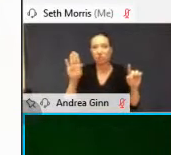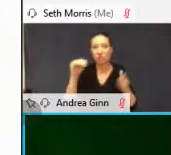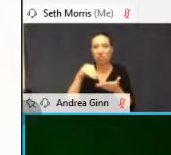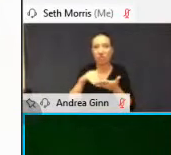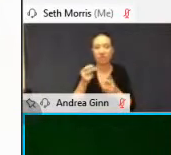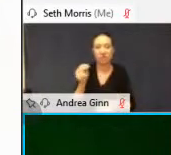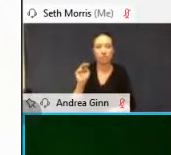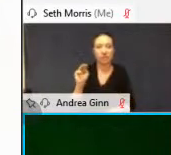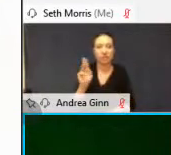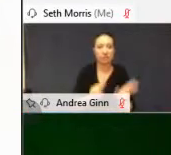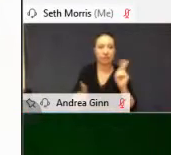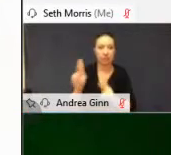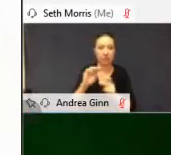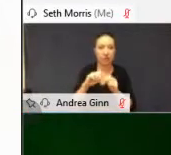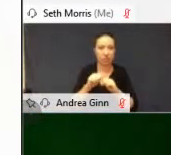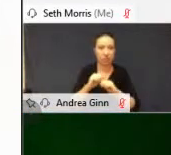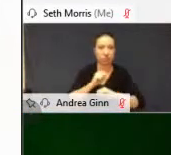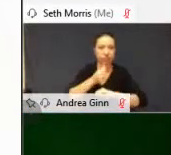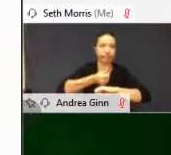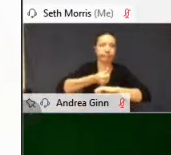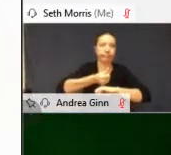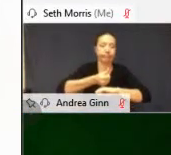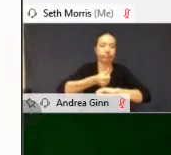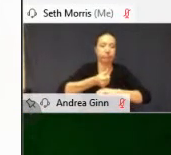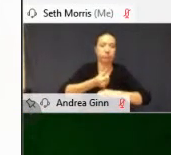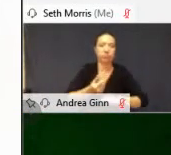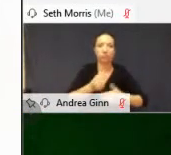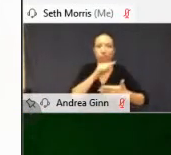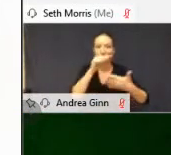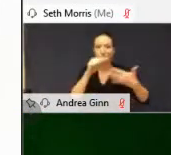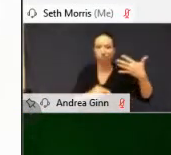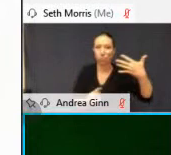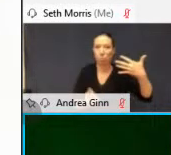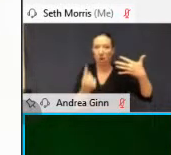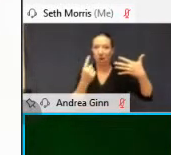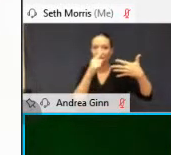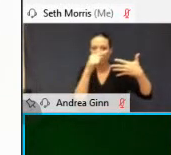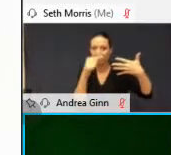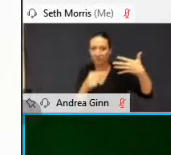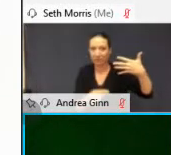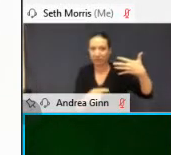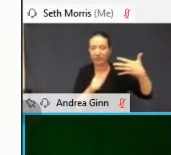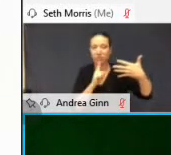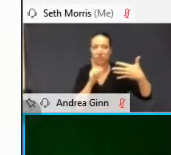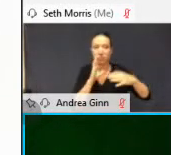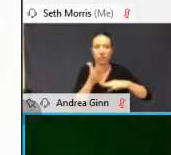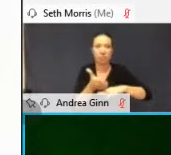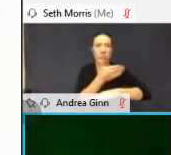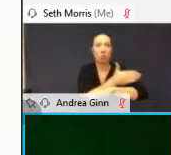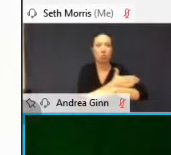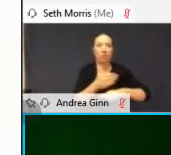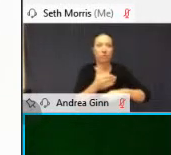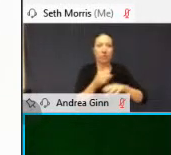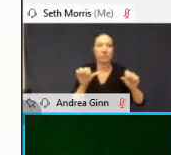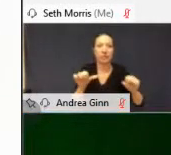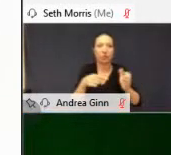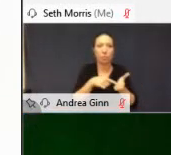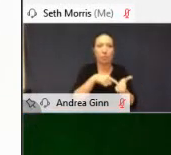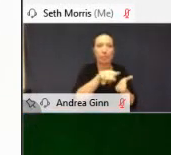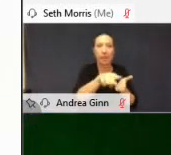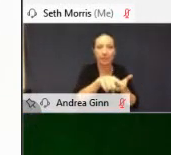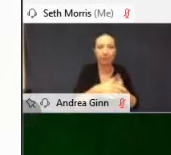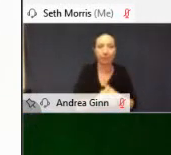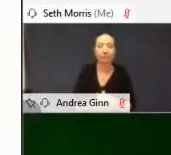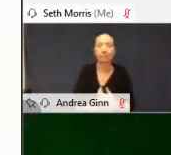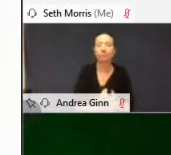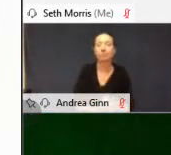by implementing one of these options and really improving their affordability. And so